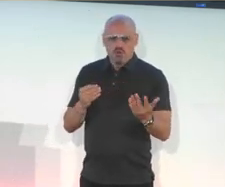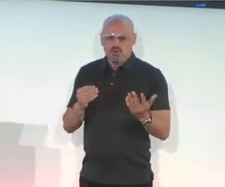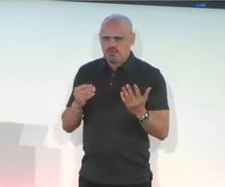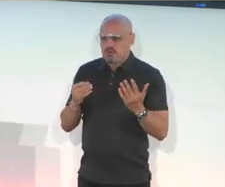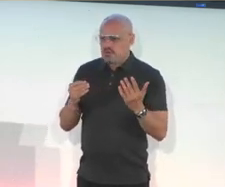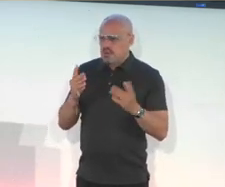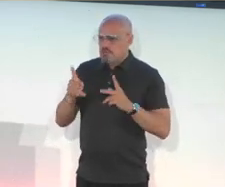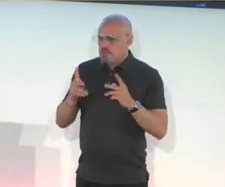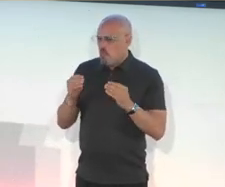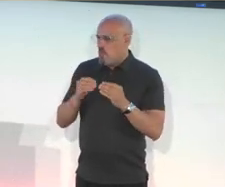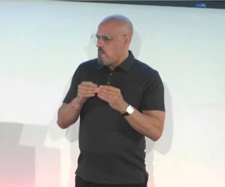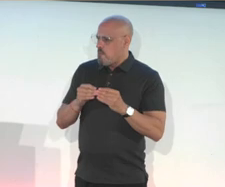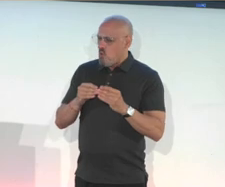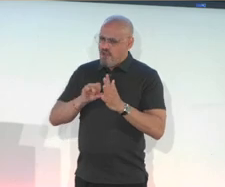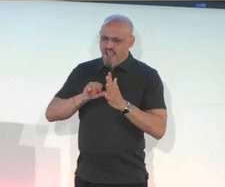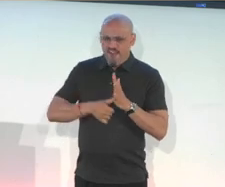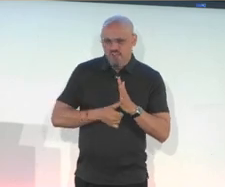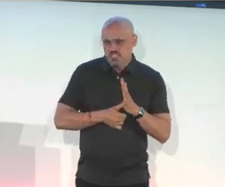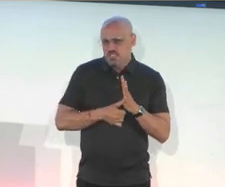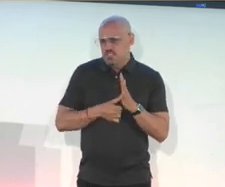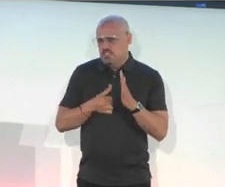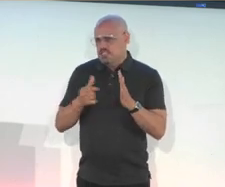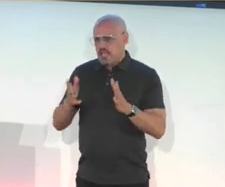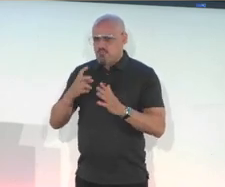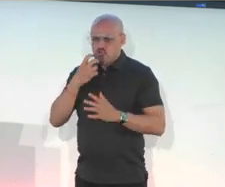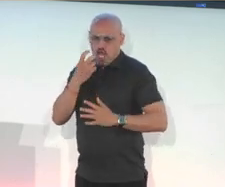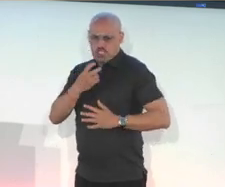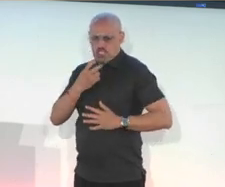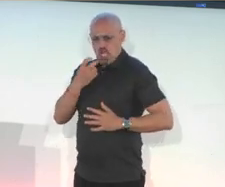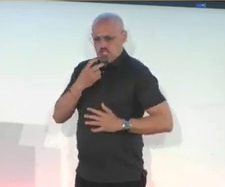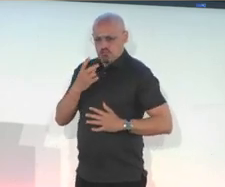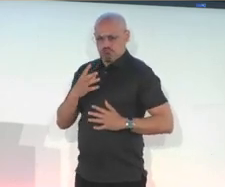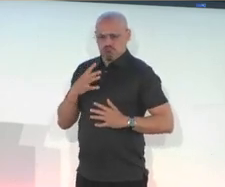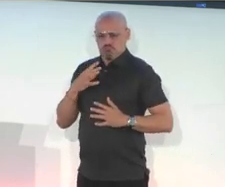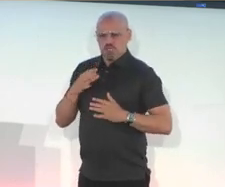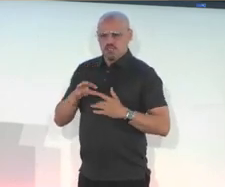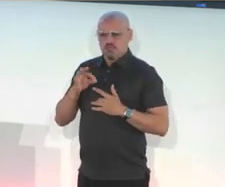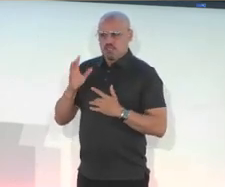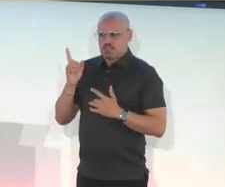if people are putting more emphasis on their pronunciations, and especially